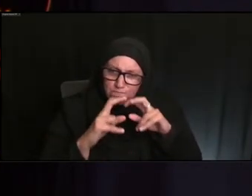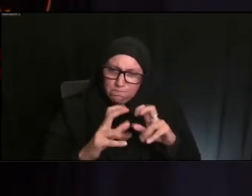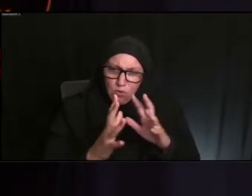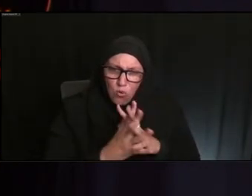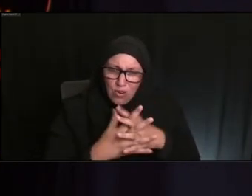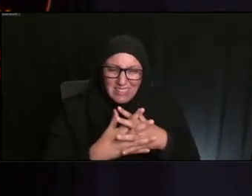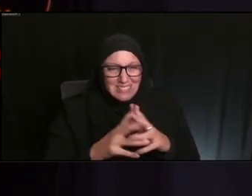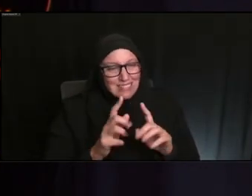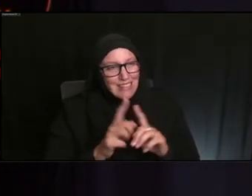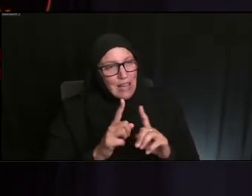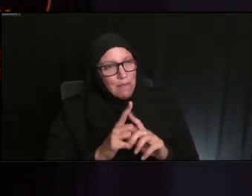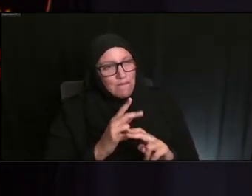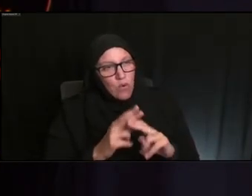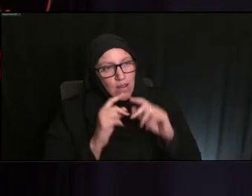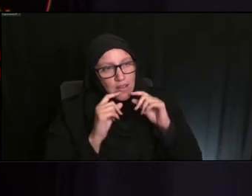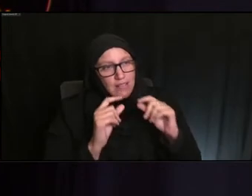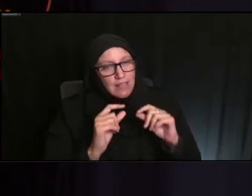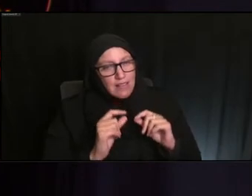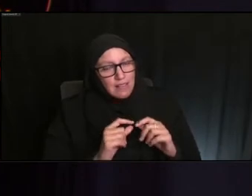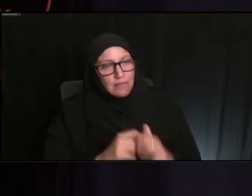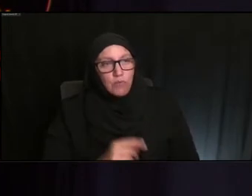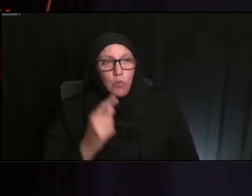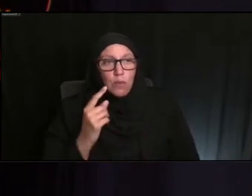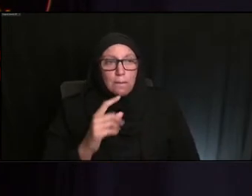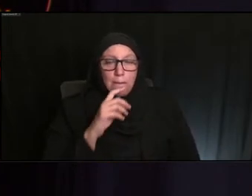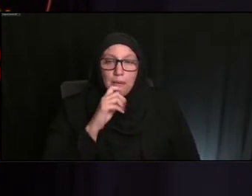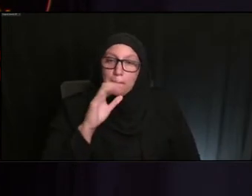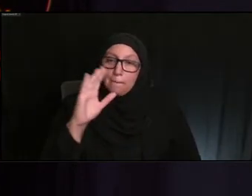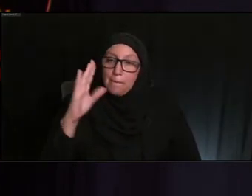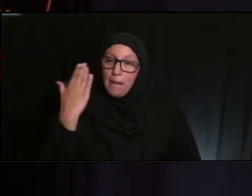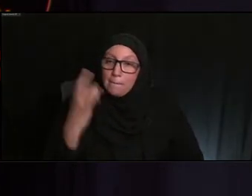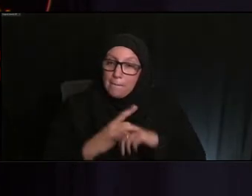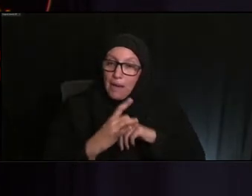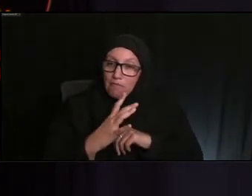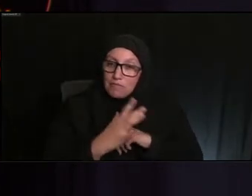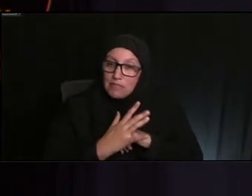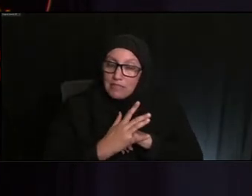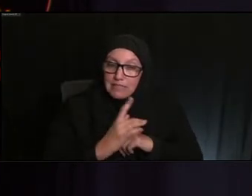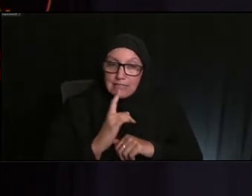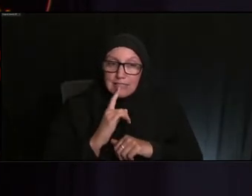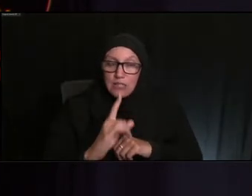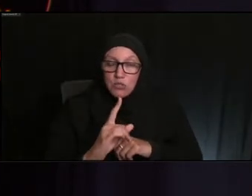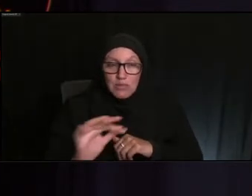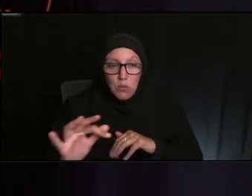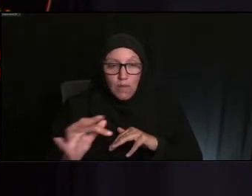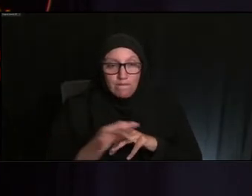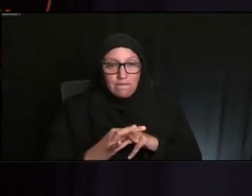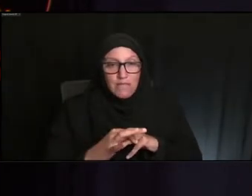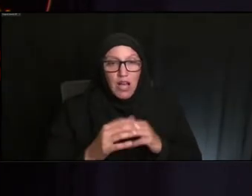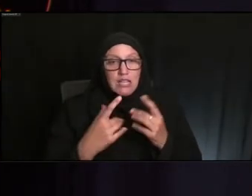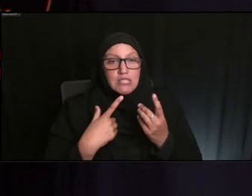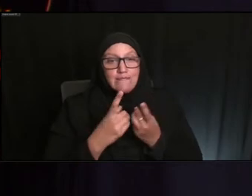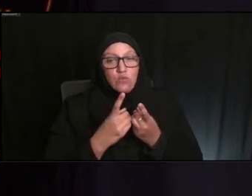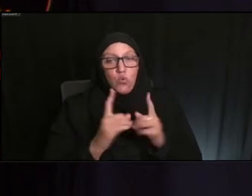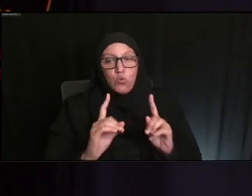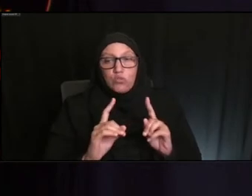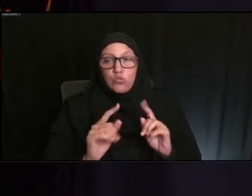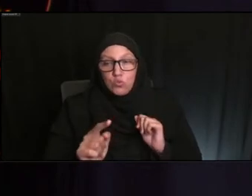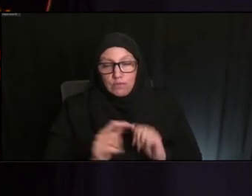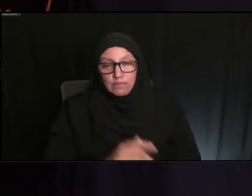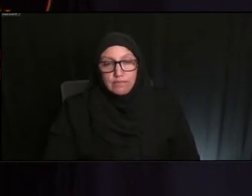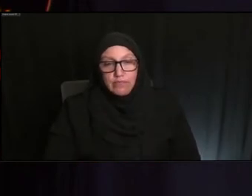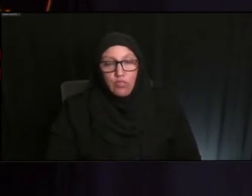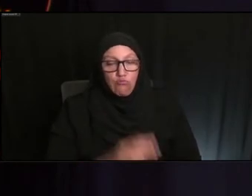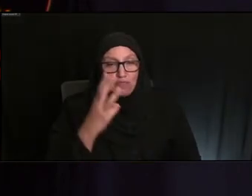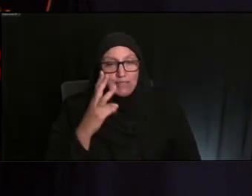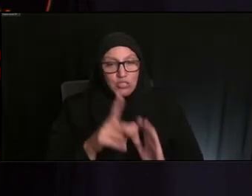A man was married, and he said to his wife, I divorce you. Talaqtuki bithalatha. 3 times